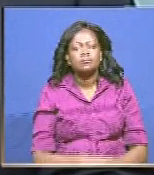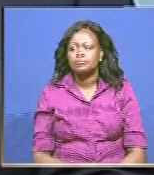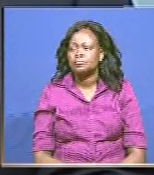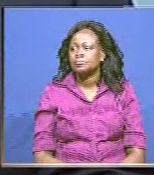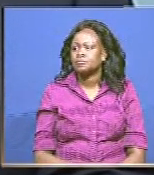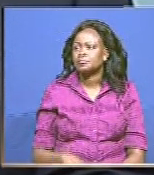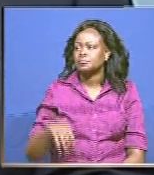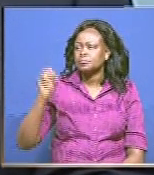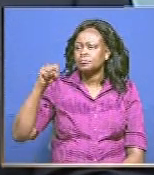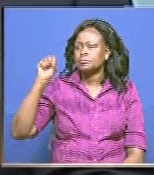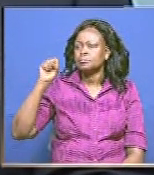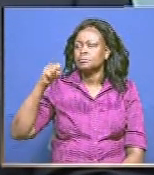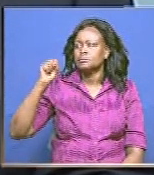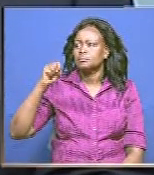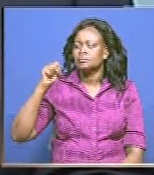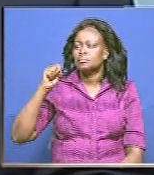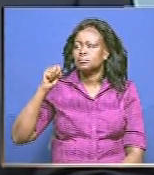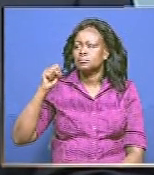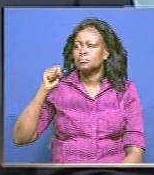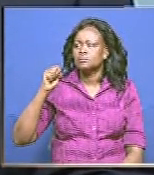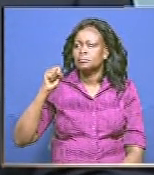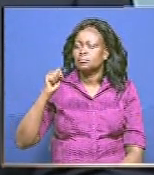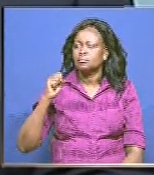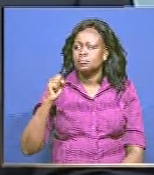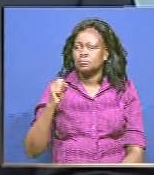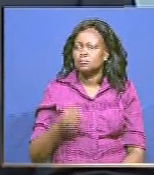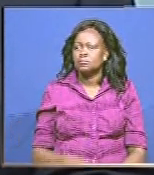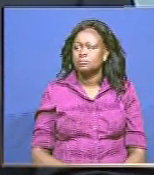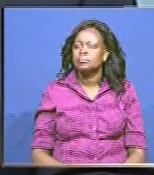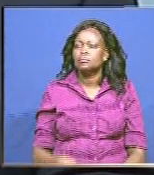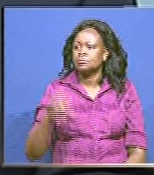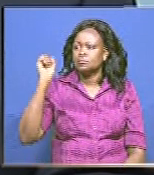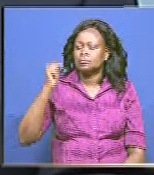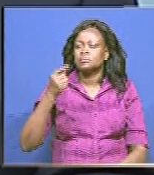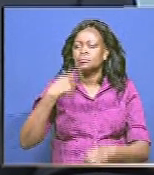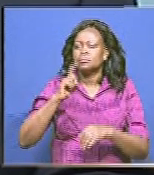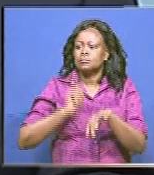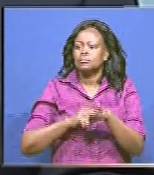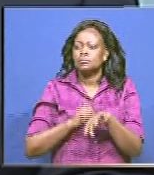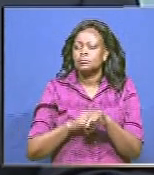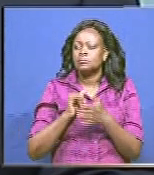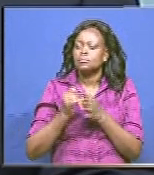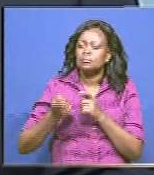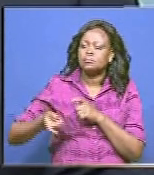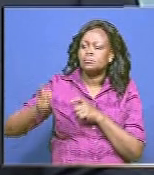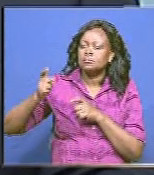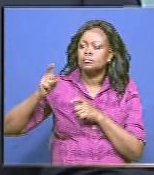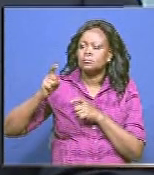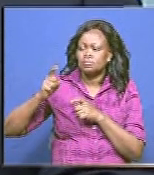think it is about time. Your camera is straight on. It is about time that we increase